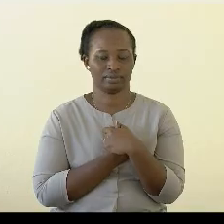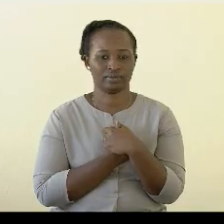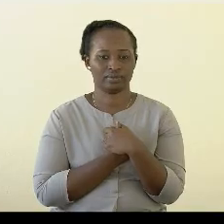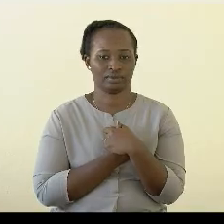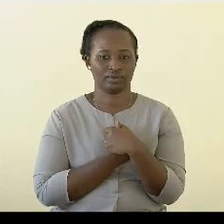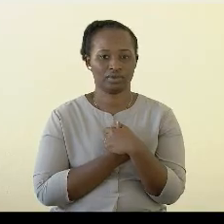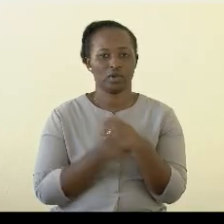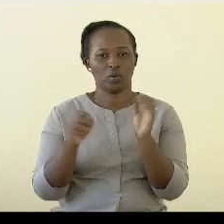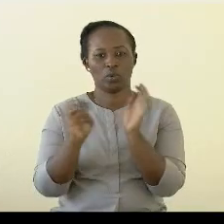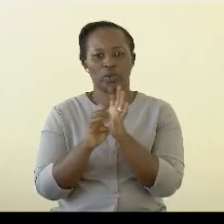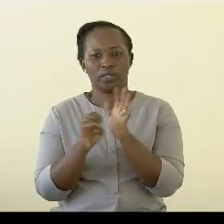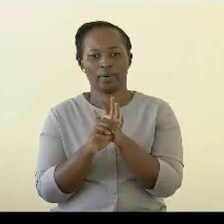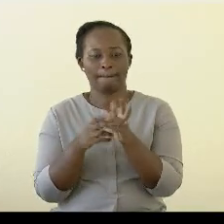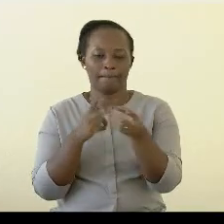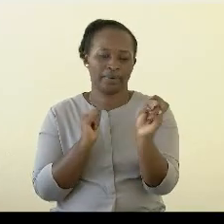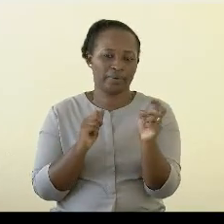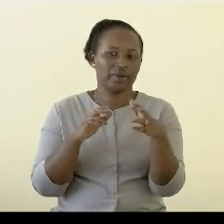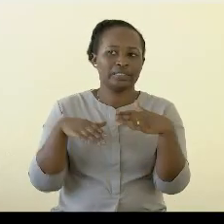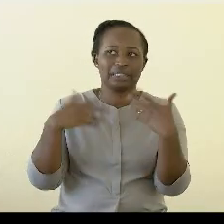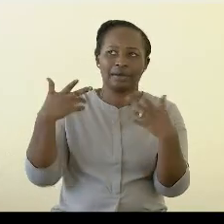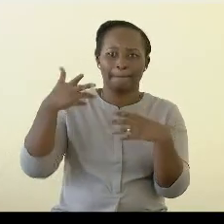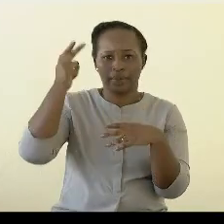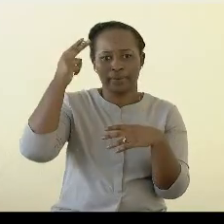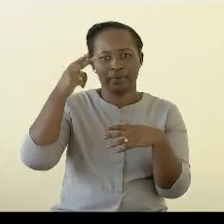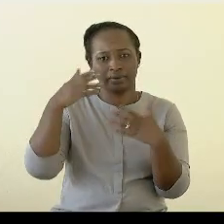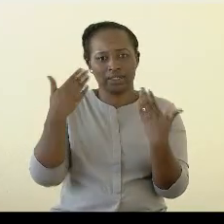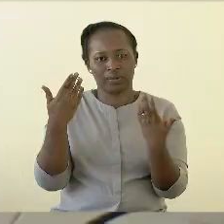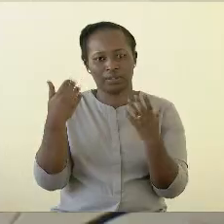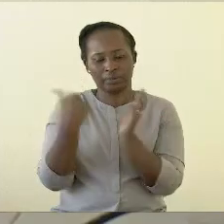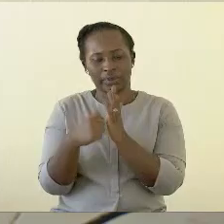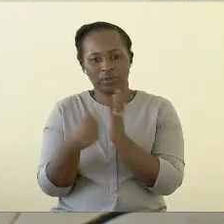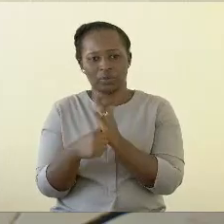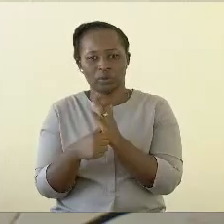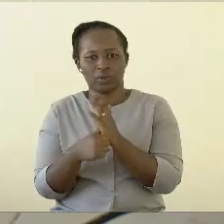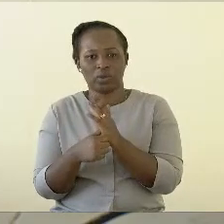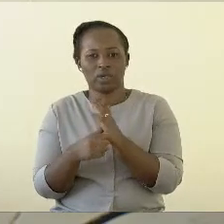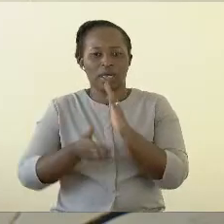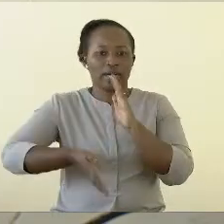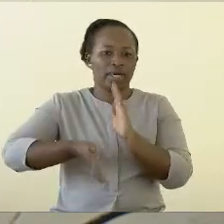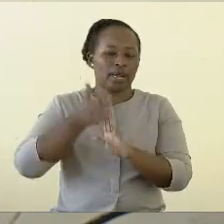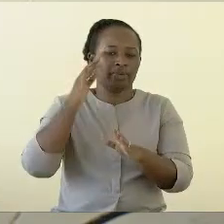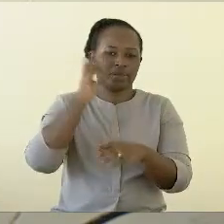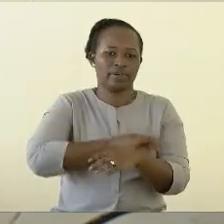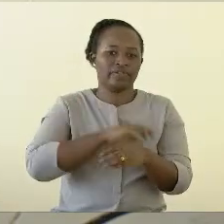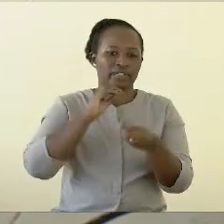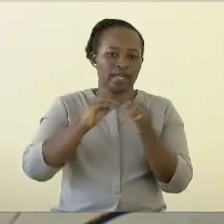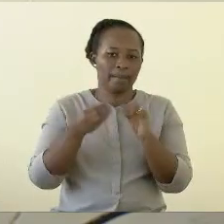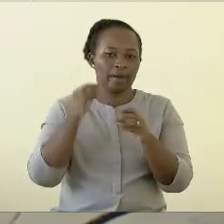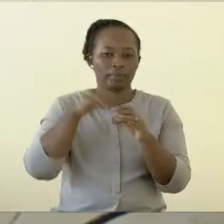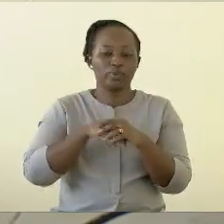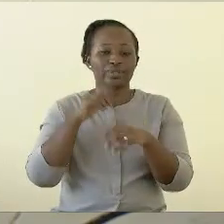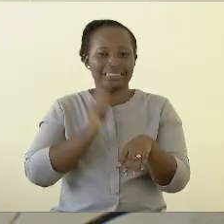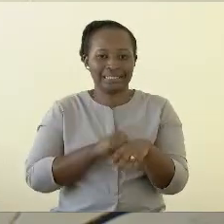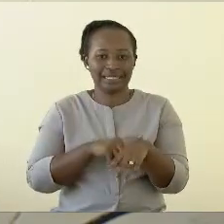overshoot, climb up in the sky, exponential, rapid growth in numbers in a short space of time. The question